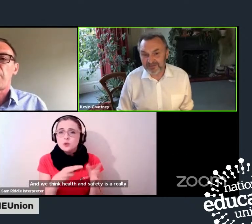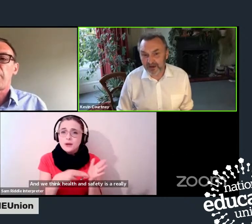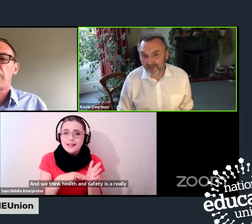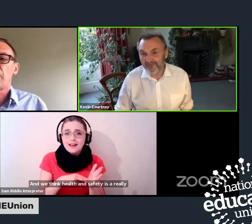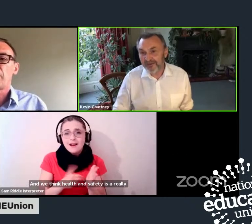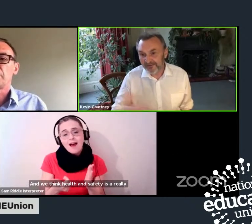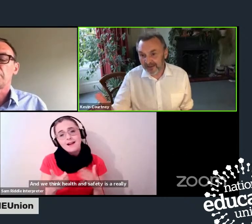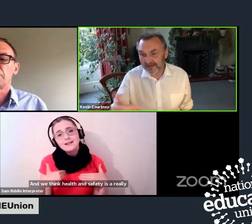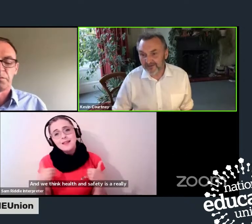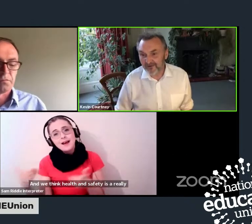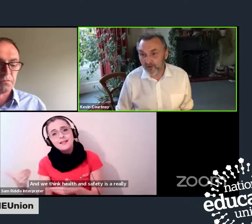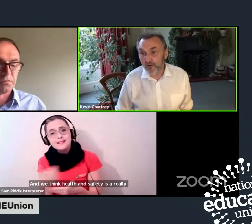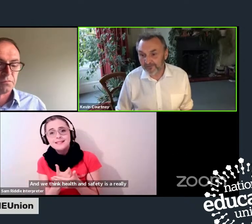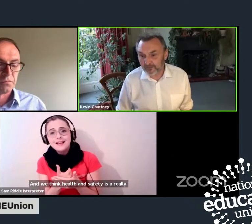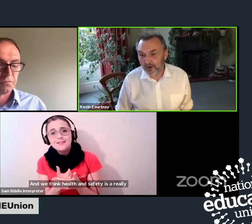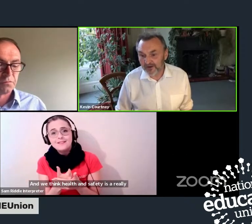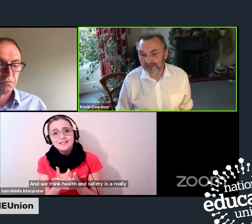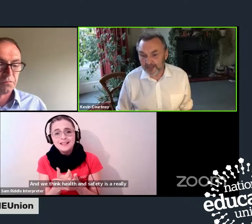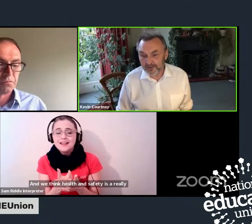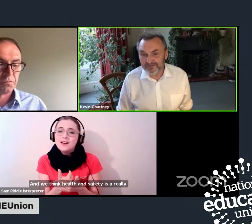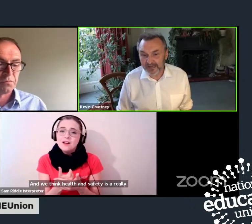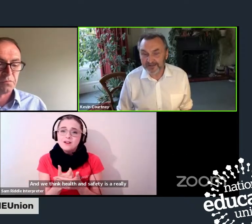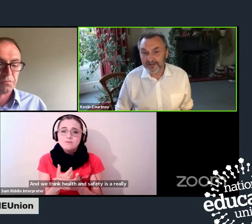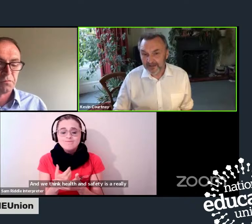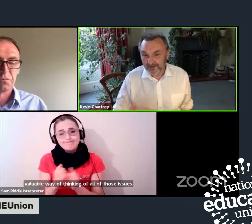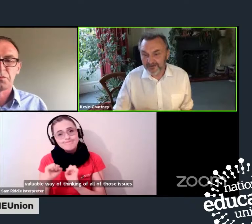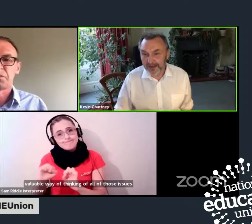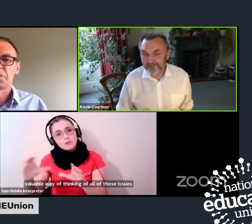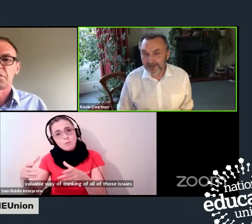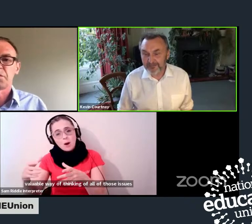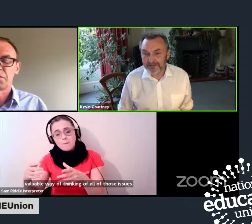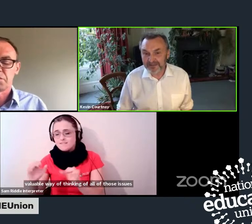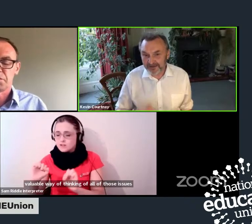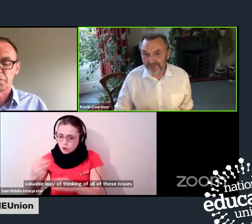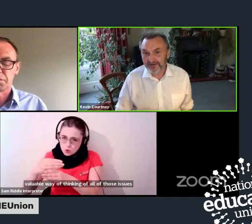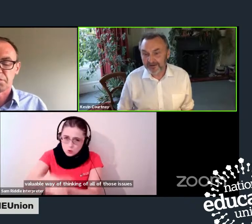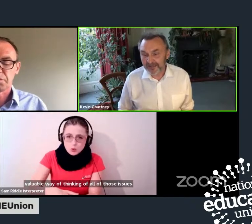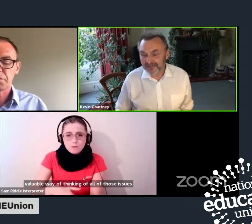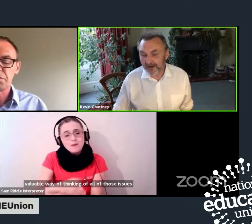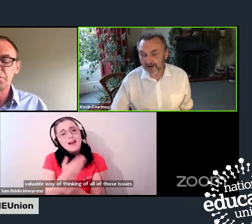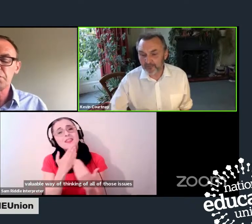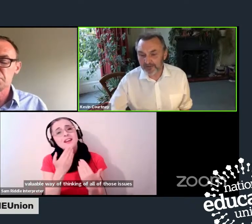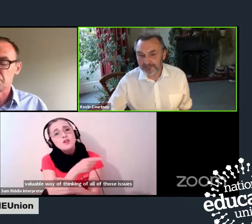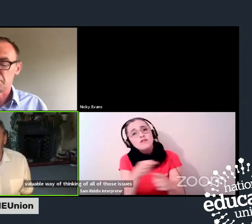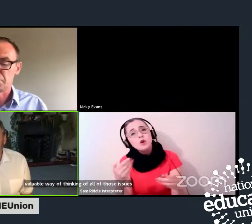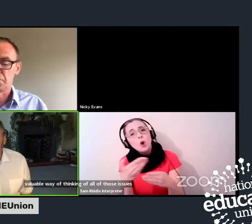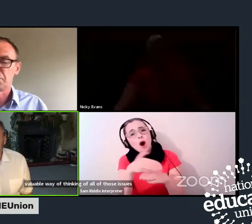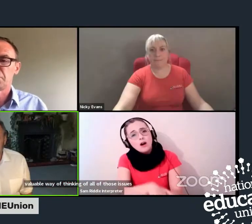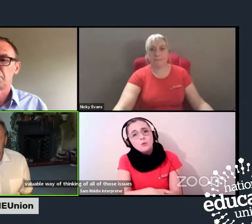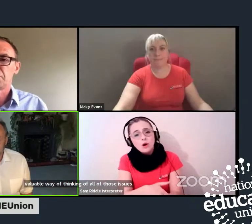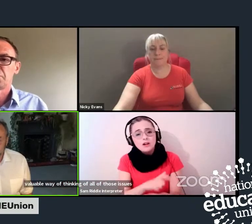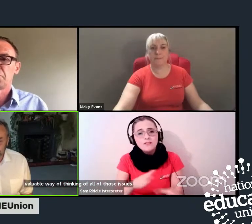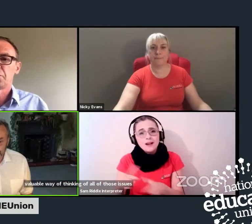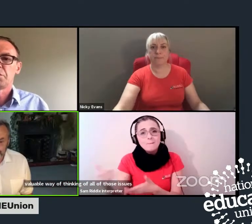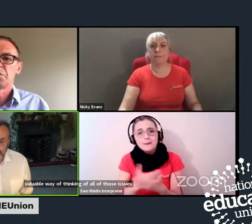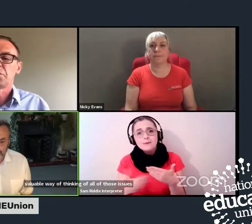Health and Safety Off. Thank you for all of the work that you have done. You've kept people safe. Let's carry on with it.